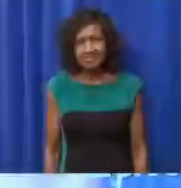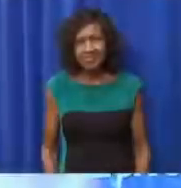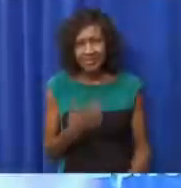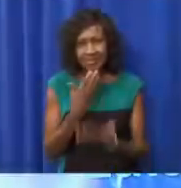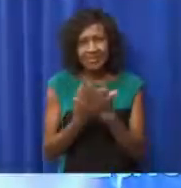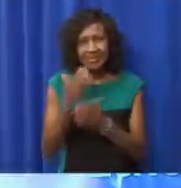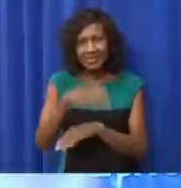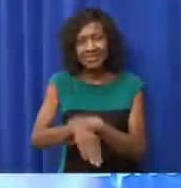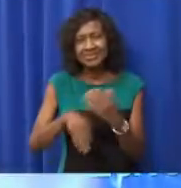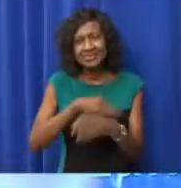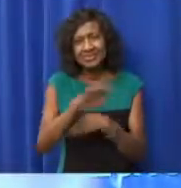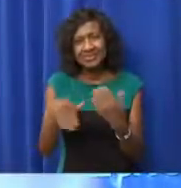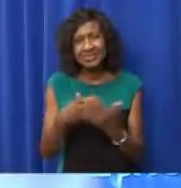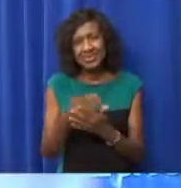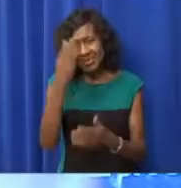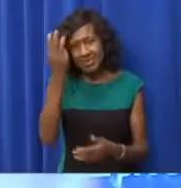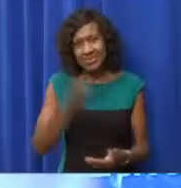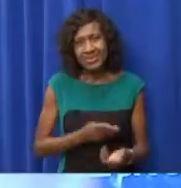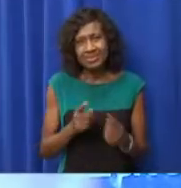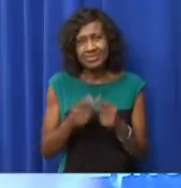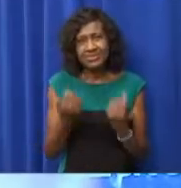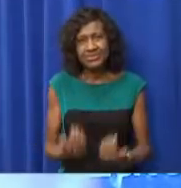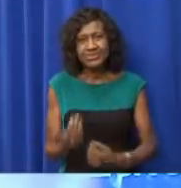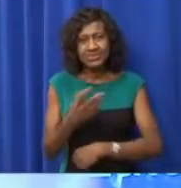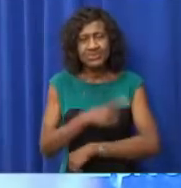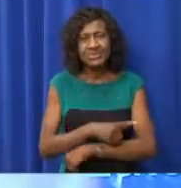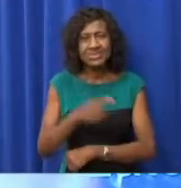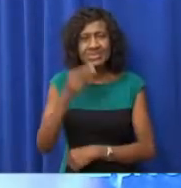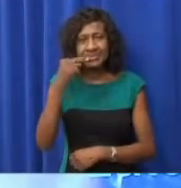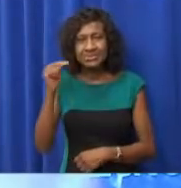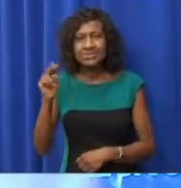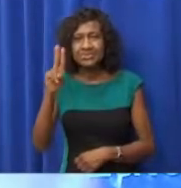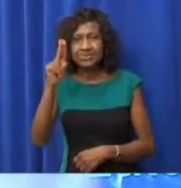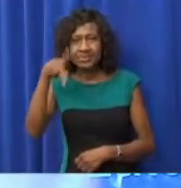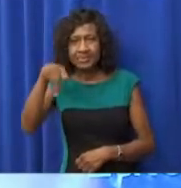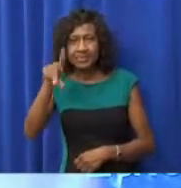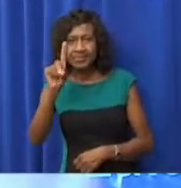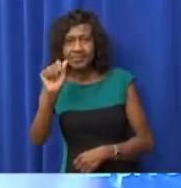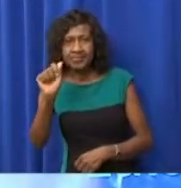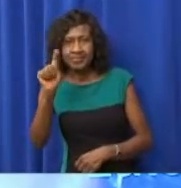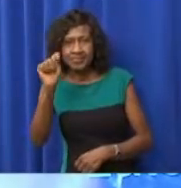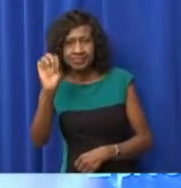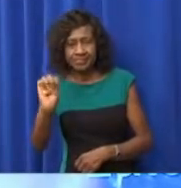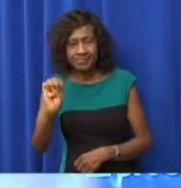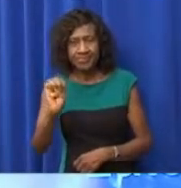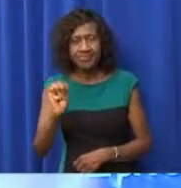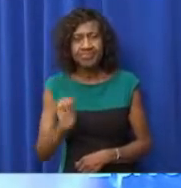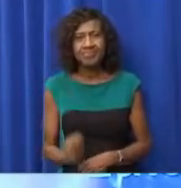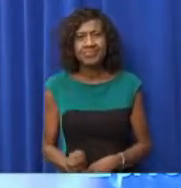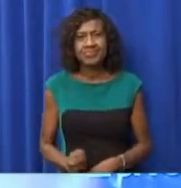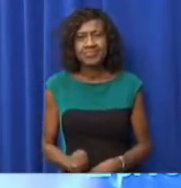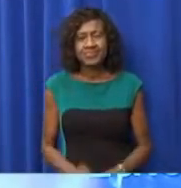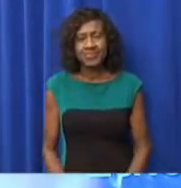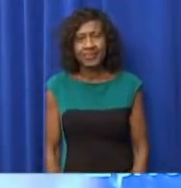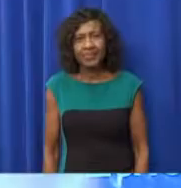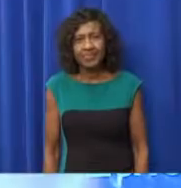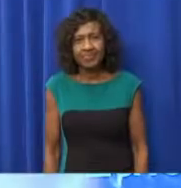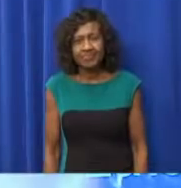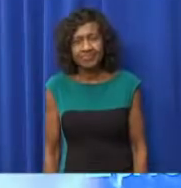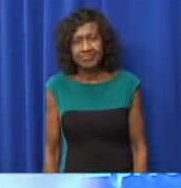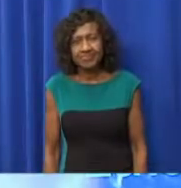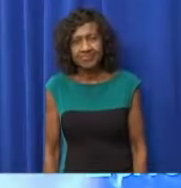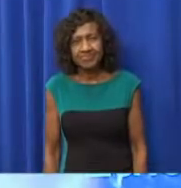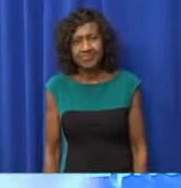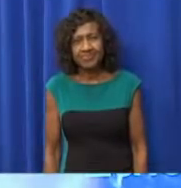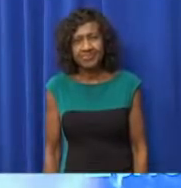Good afternoon, everyone, and welcome to today's press briefing on the coronavirus. I'm Donna Bush. Glad you could join us via our channels as well as live